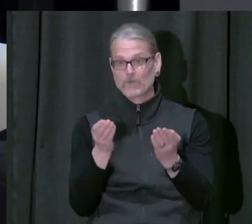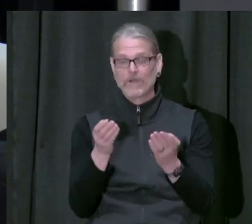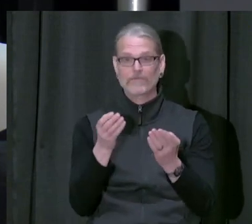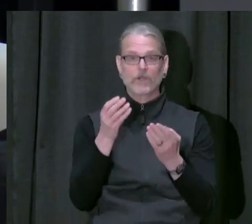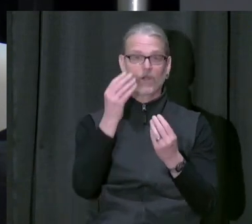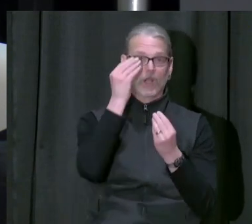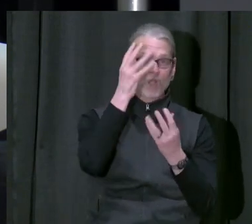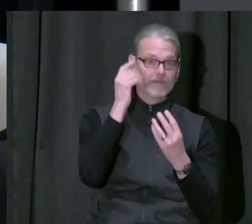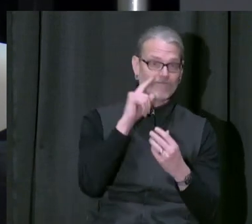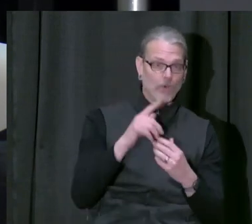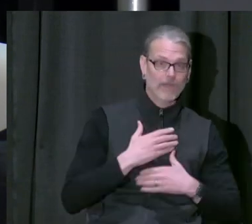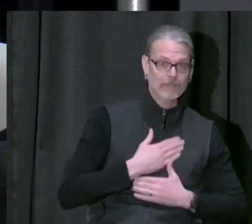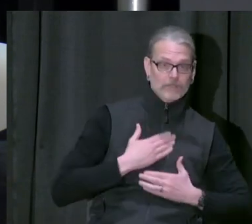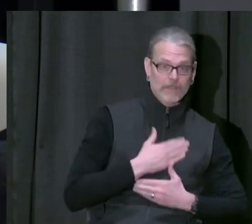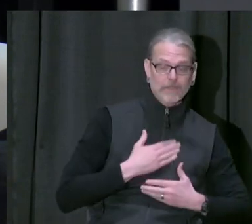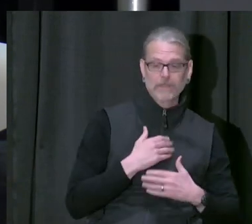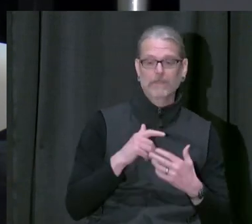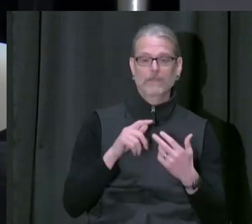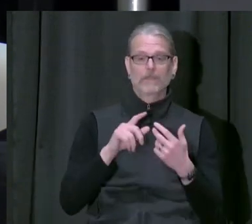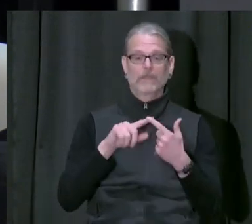content for entertainment, education,